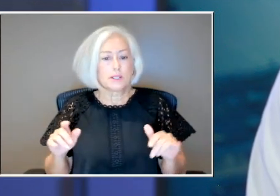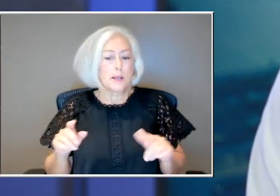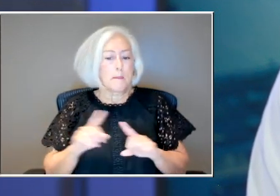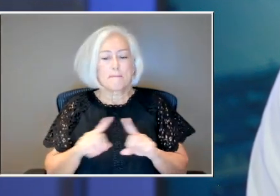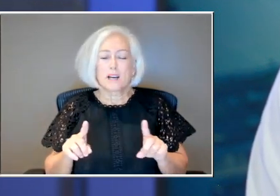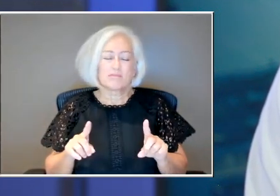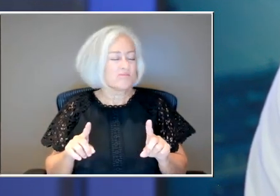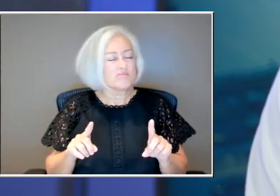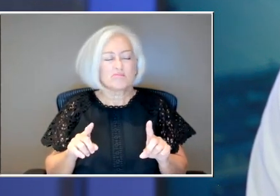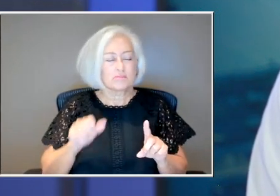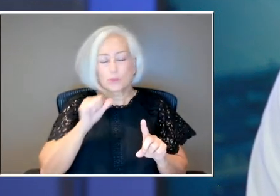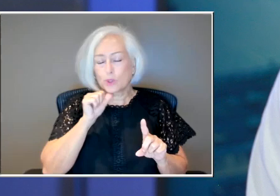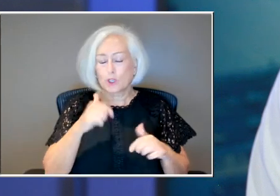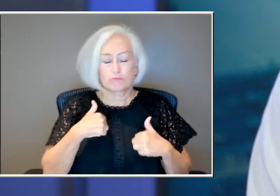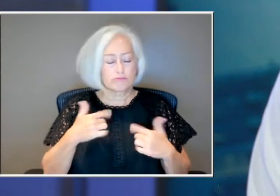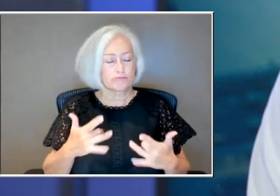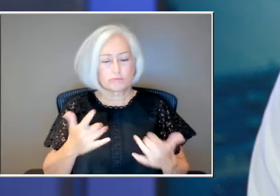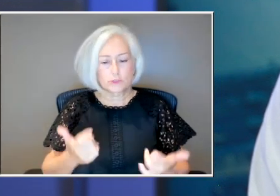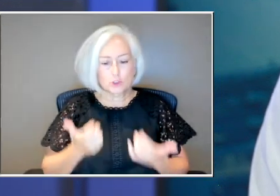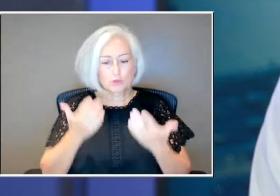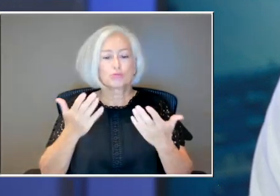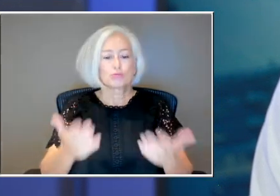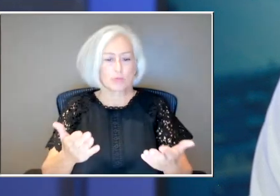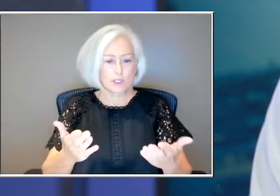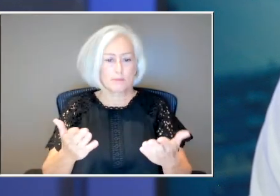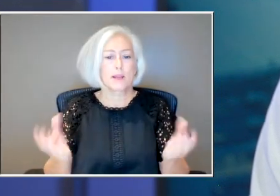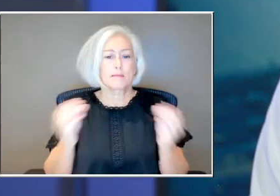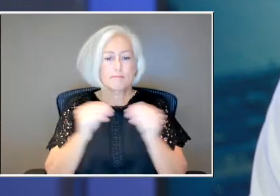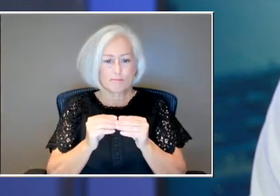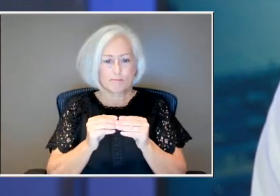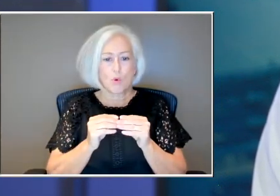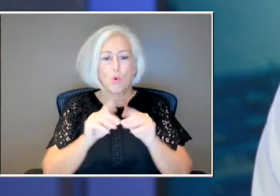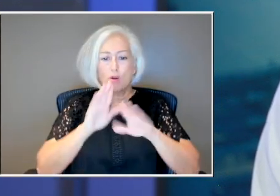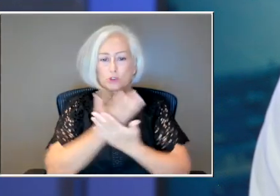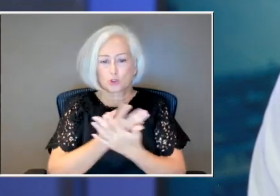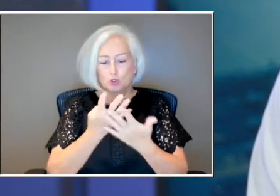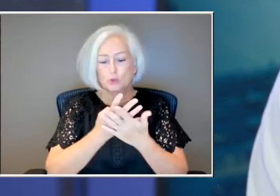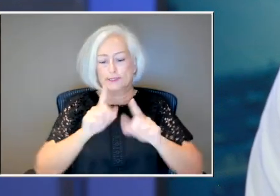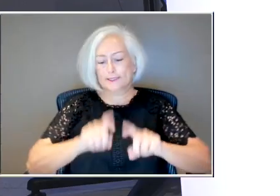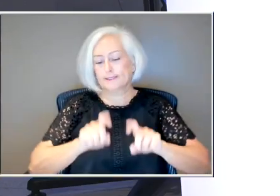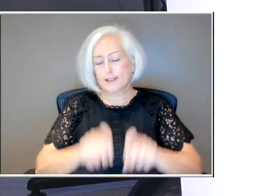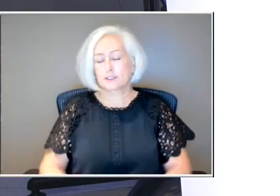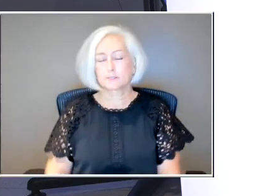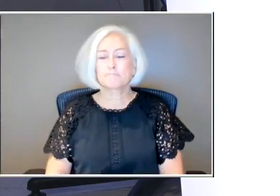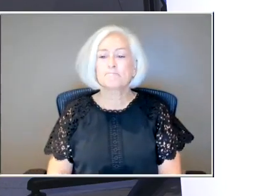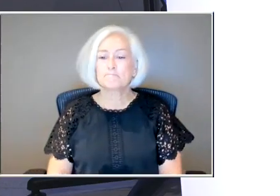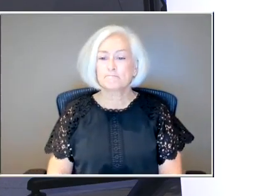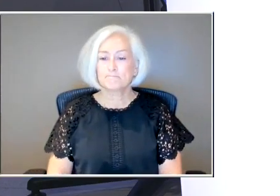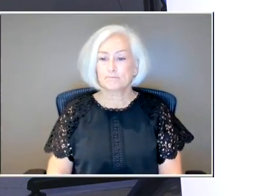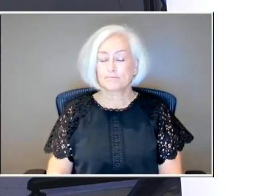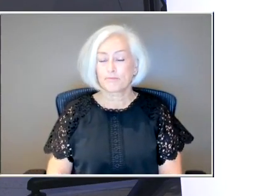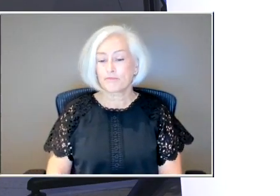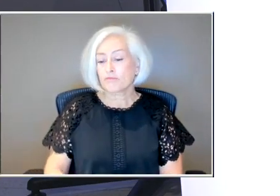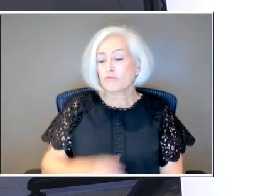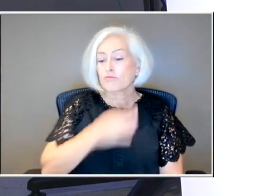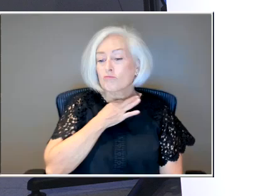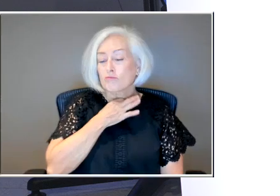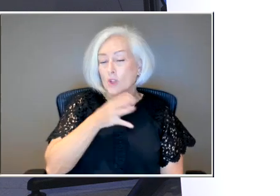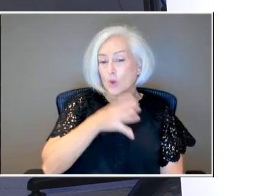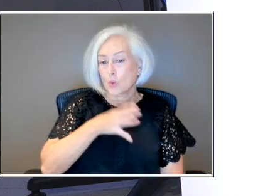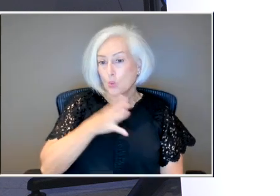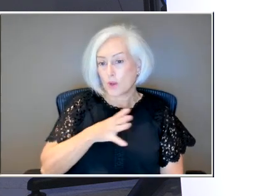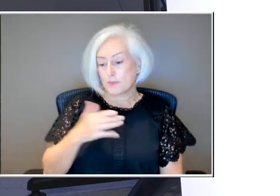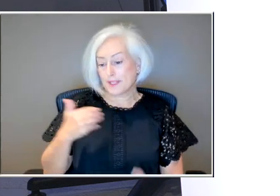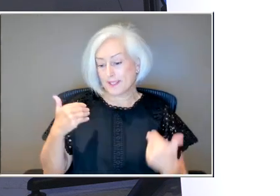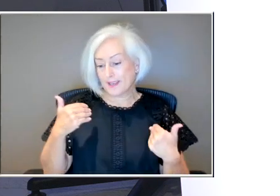any increased screening for patients with endometriosis in terms of cancer screening. Trudy wants to know if women diagnosed with it can look to IVF